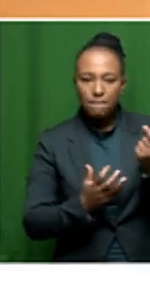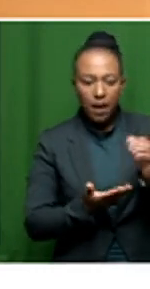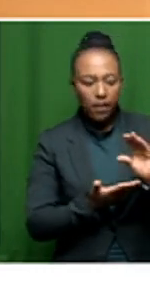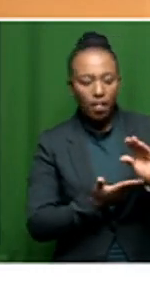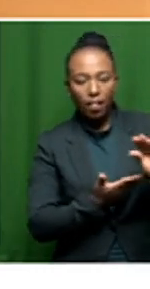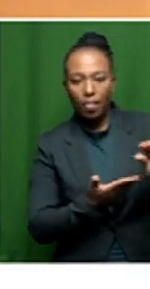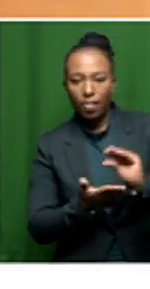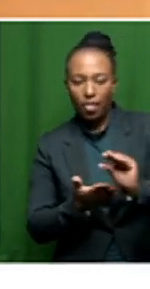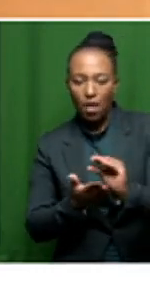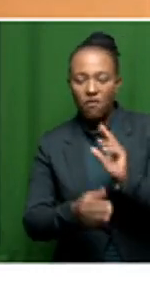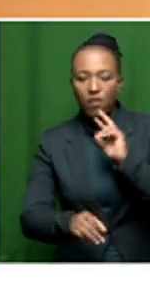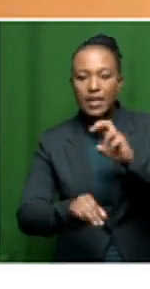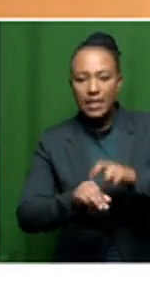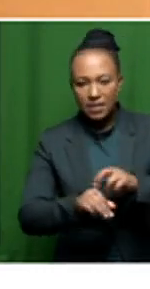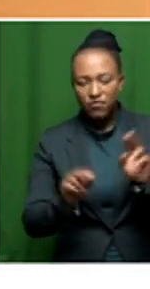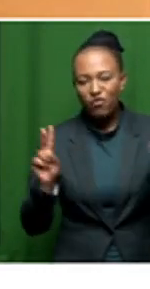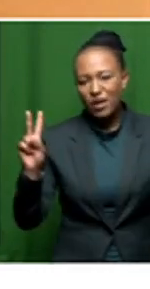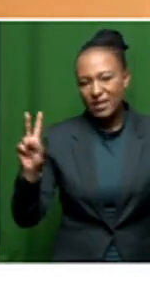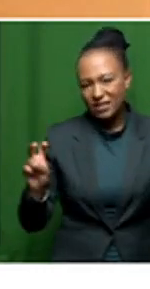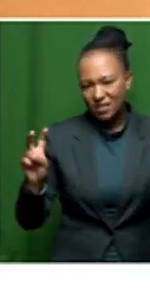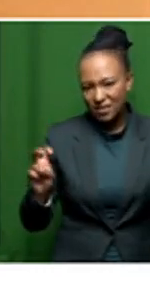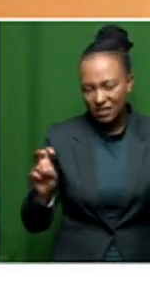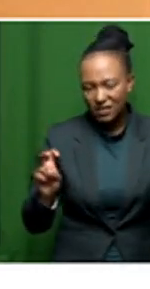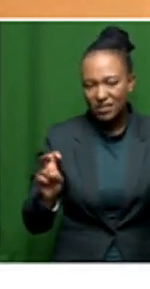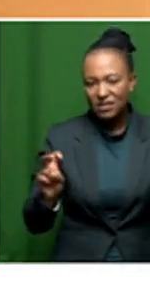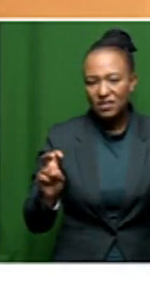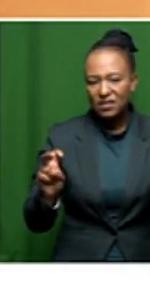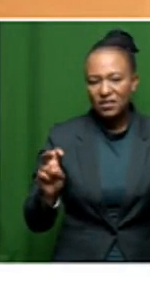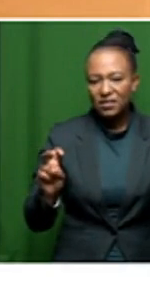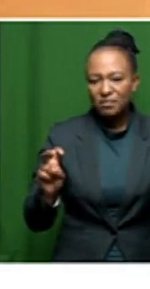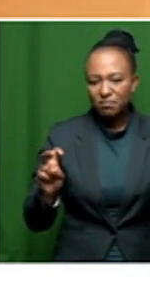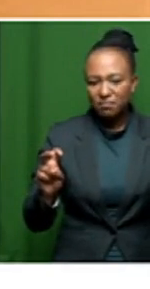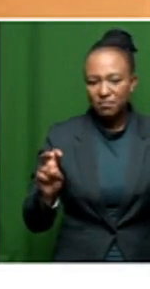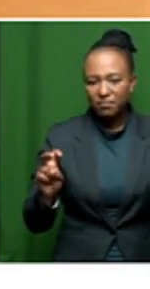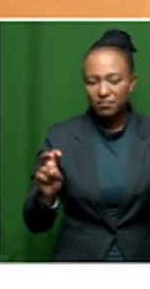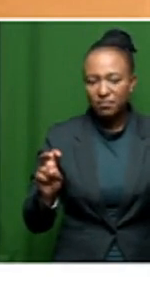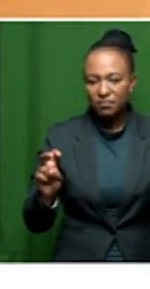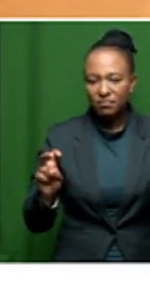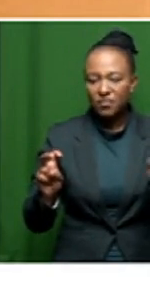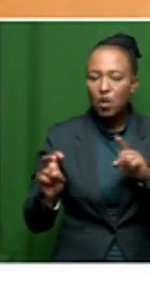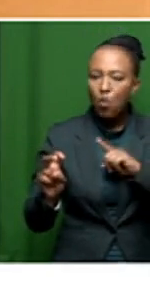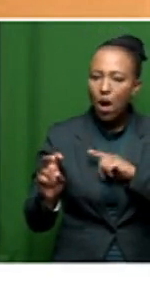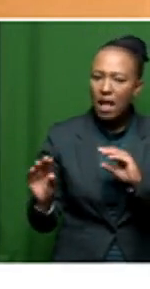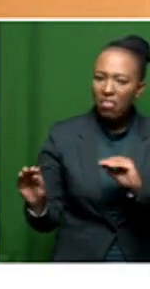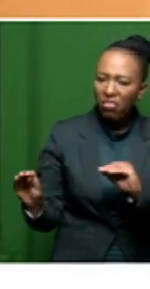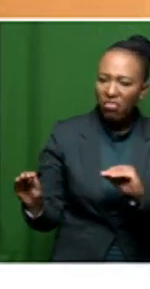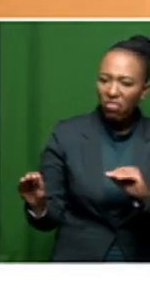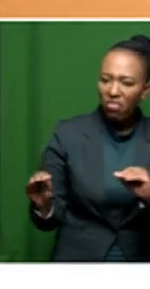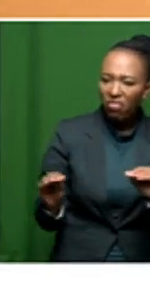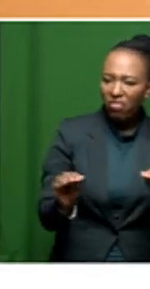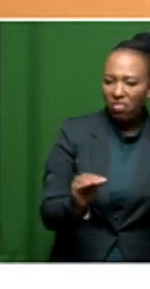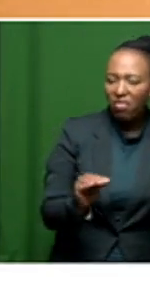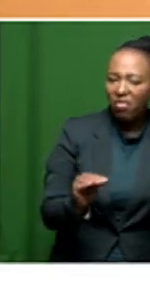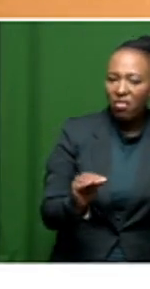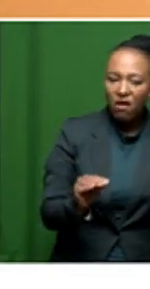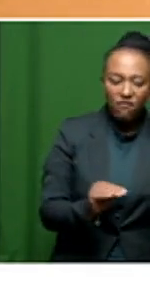that issue. So the delay of them to fill